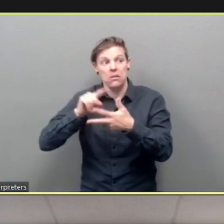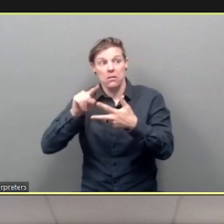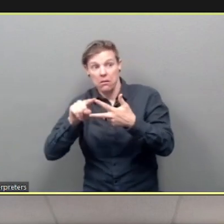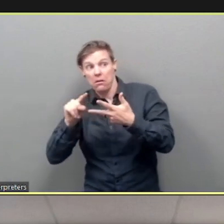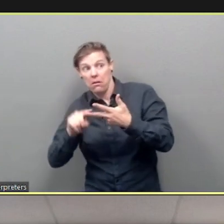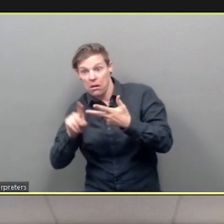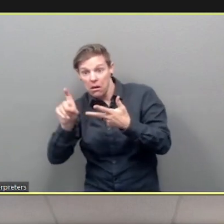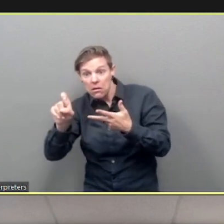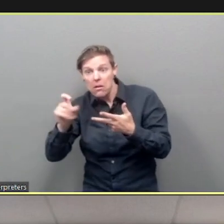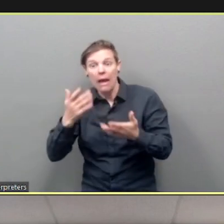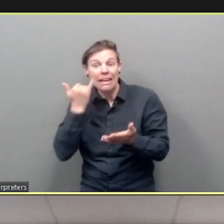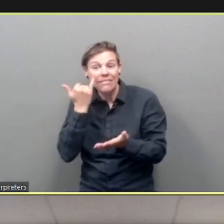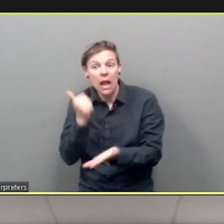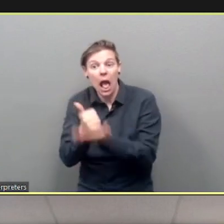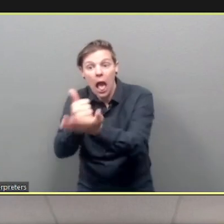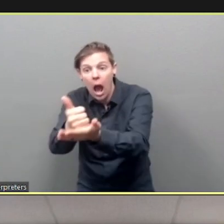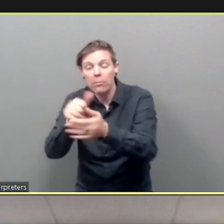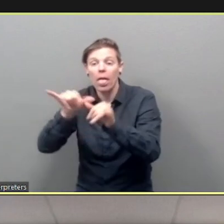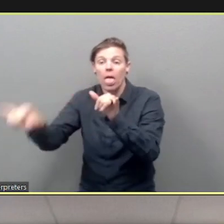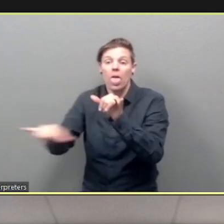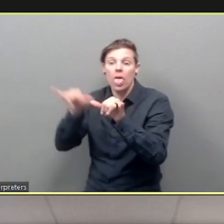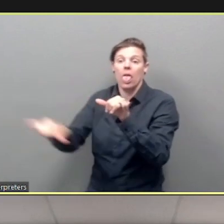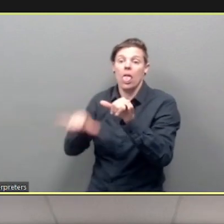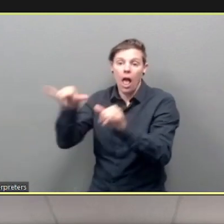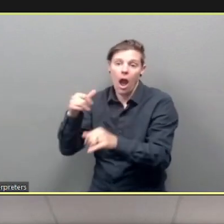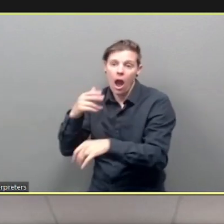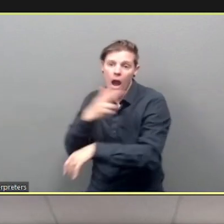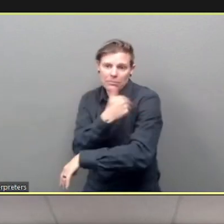hospitalizations. Next slide, please.